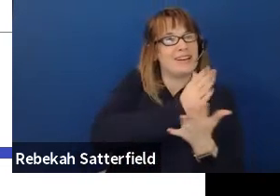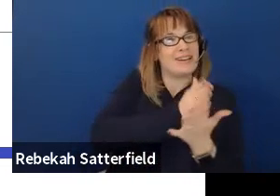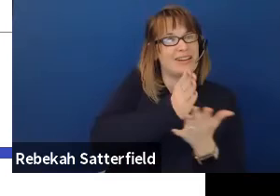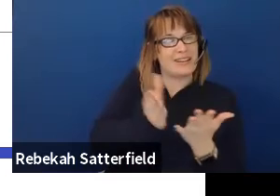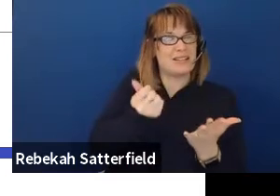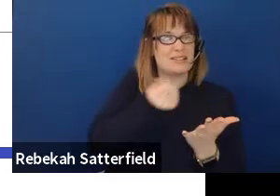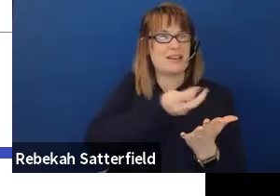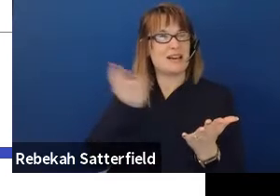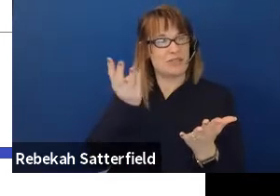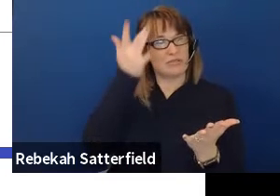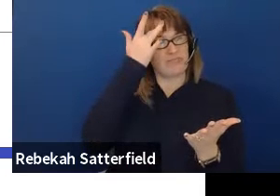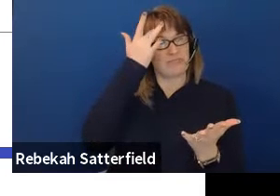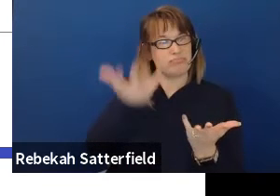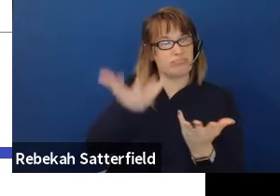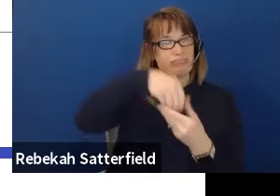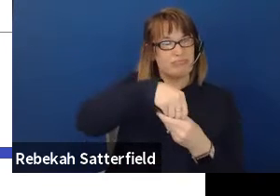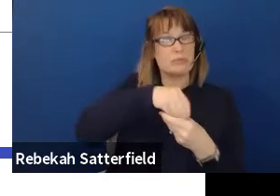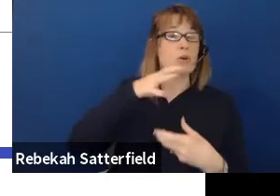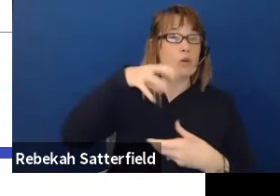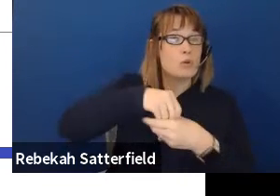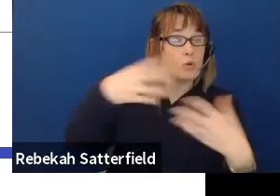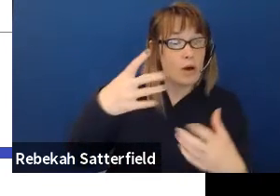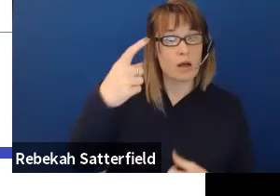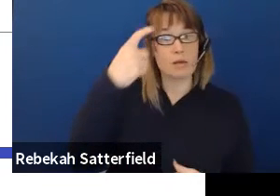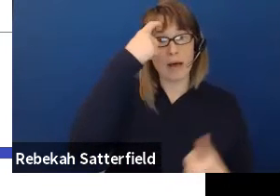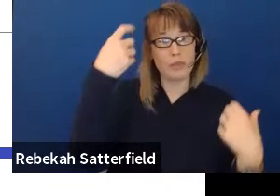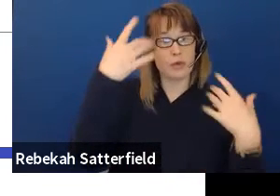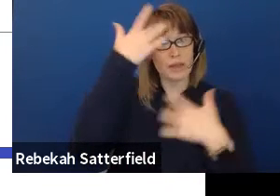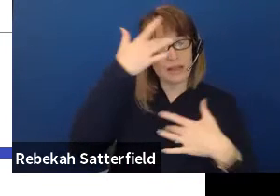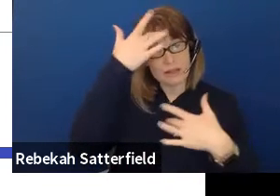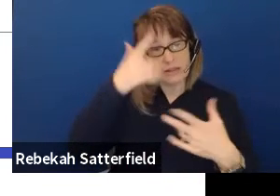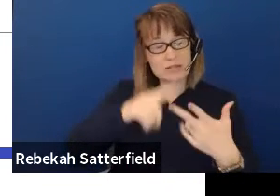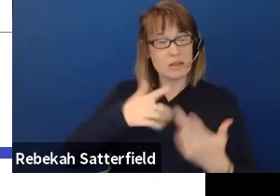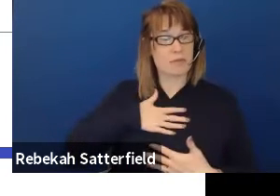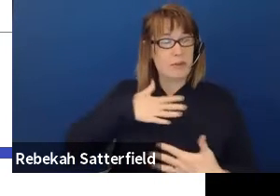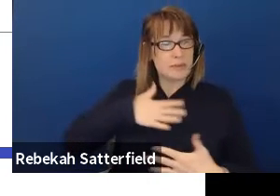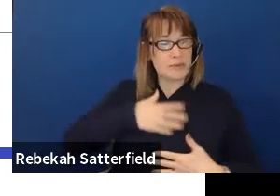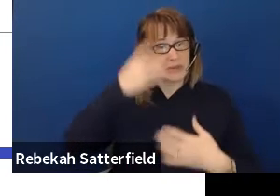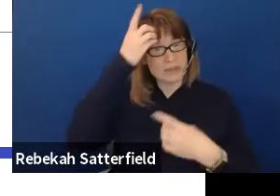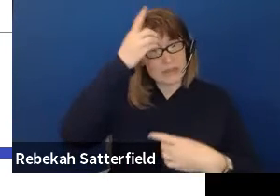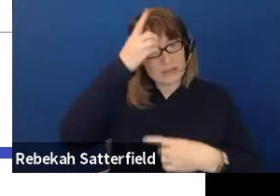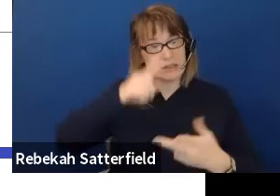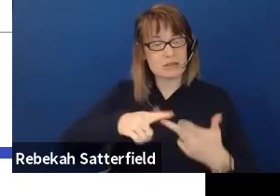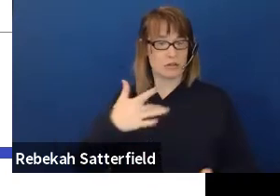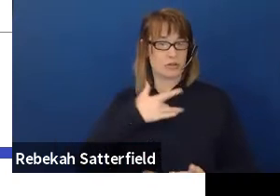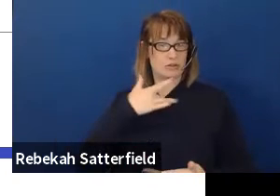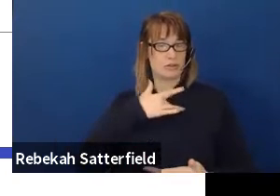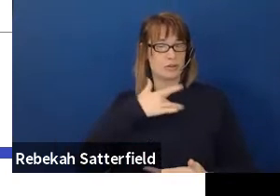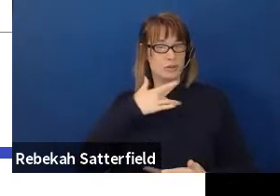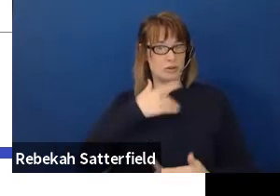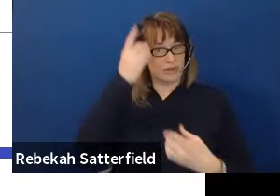comorbidities, including mental illness, respiratory disease, cardiovascular disease,